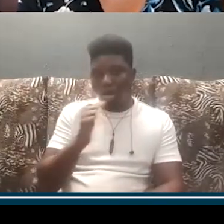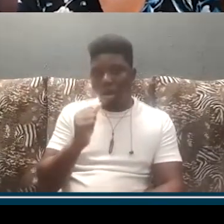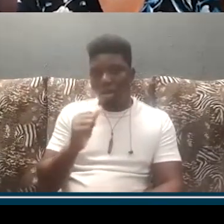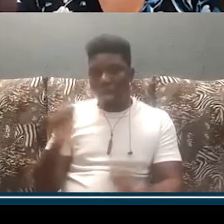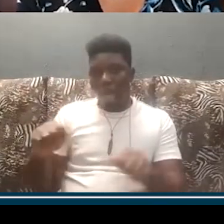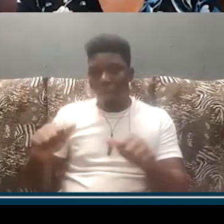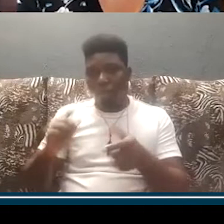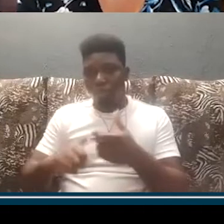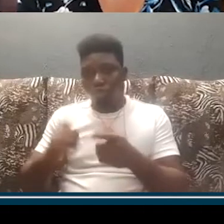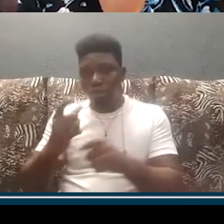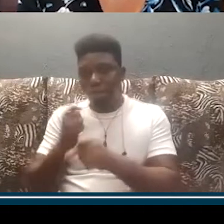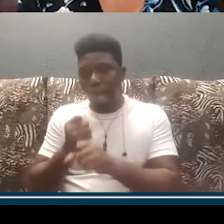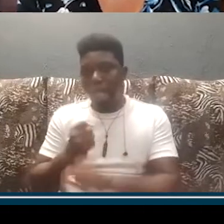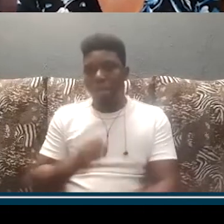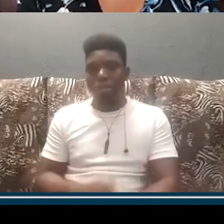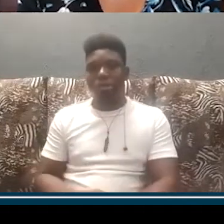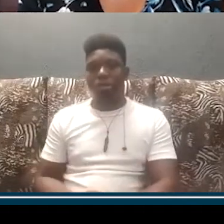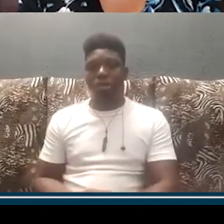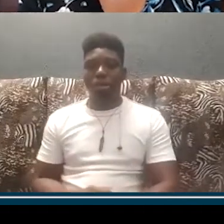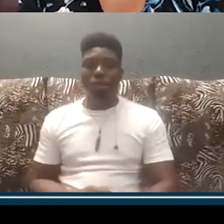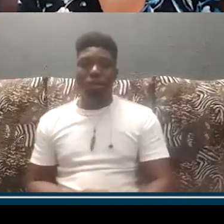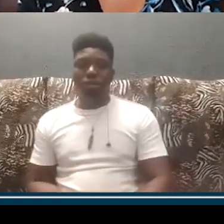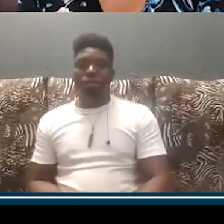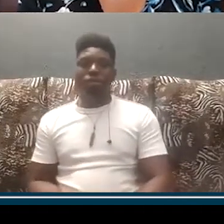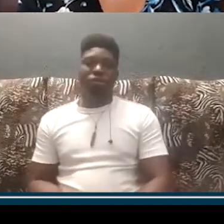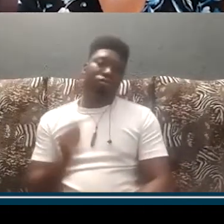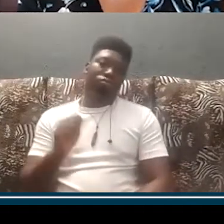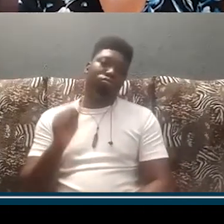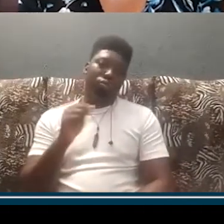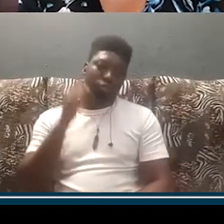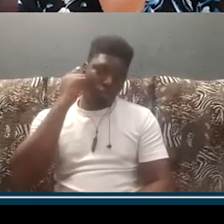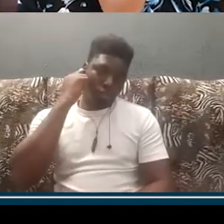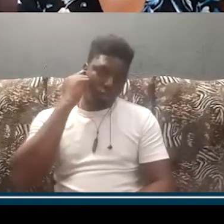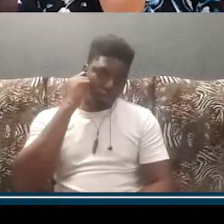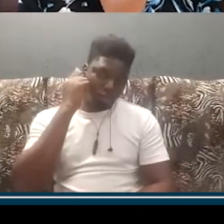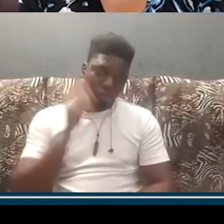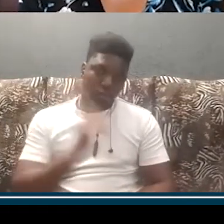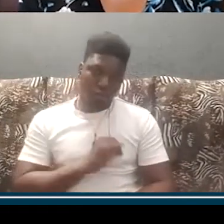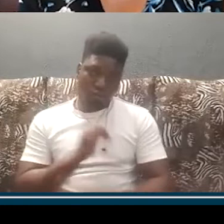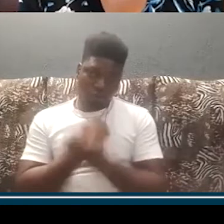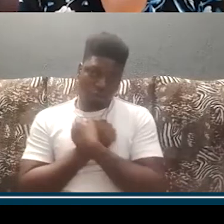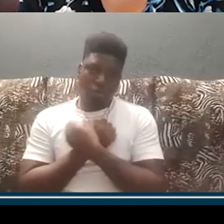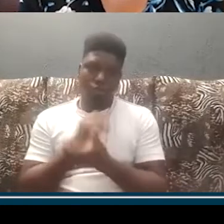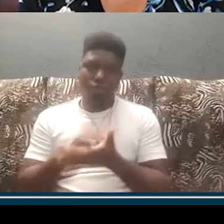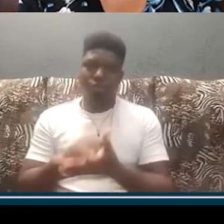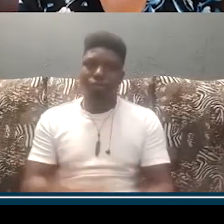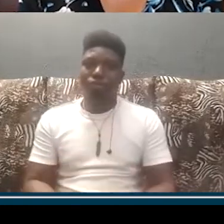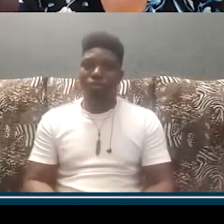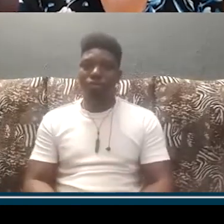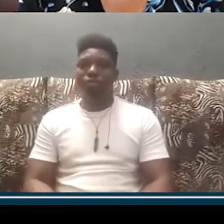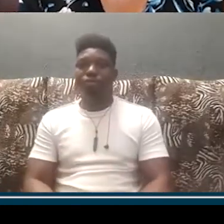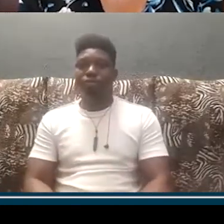conversation. Yeah. I love that curiosity. Joy, have you had a